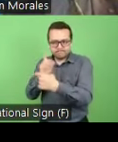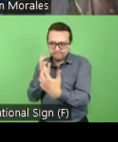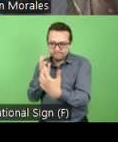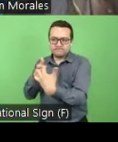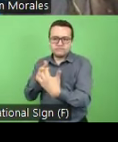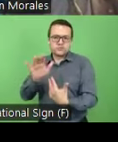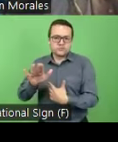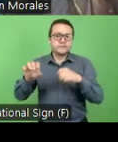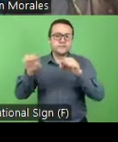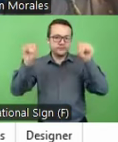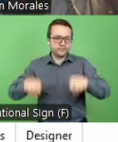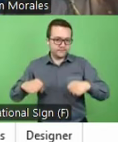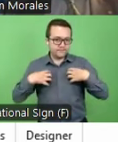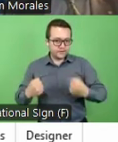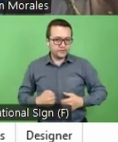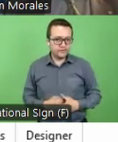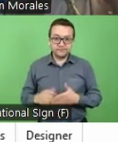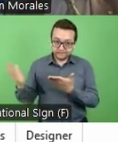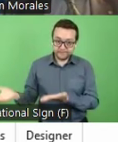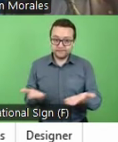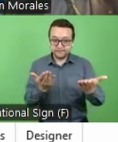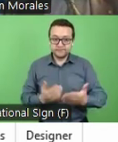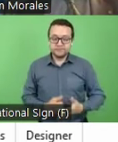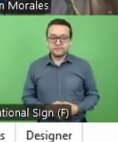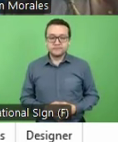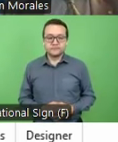health systems. Come in, please, doctor.